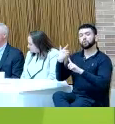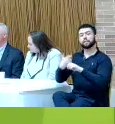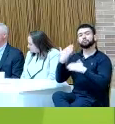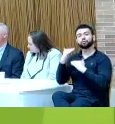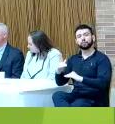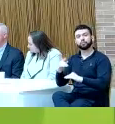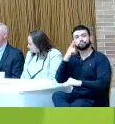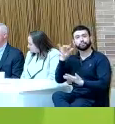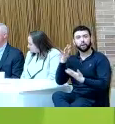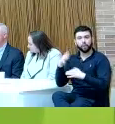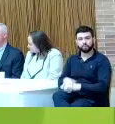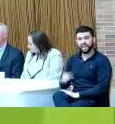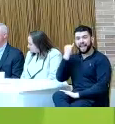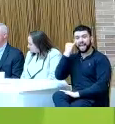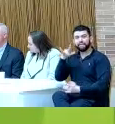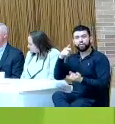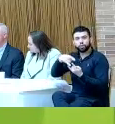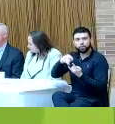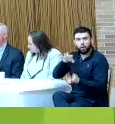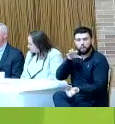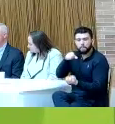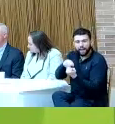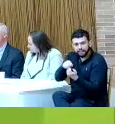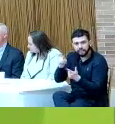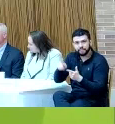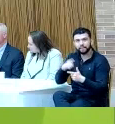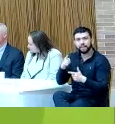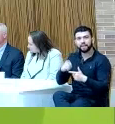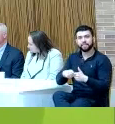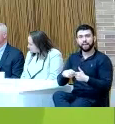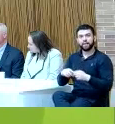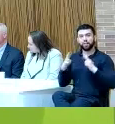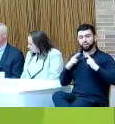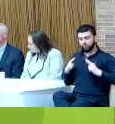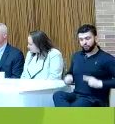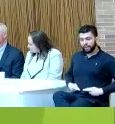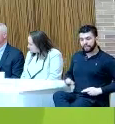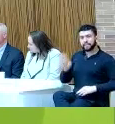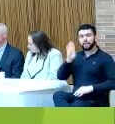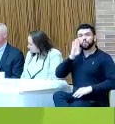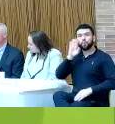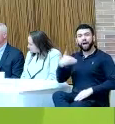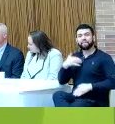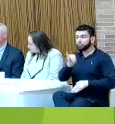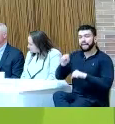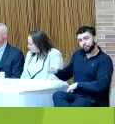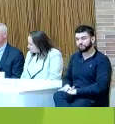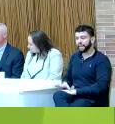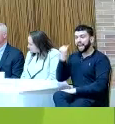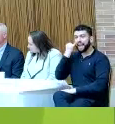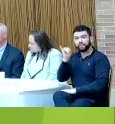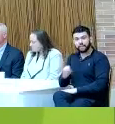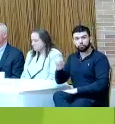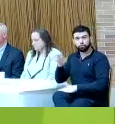as if the dog bites anyone the tenant needs to carry an insurance to cover for that if there are